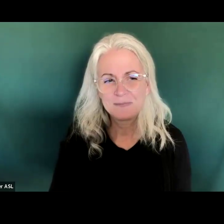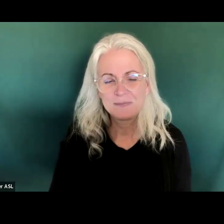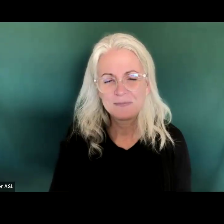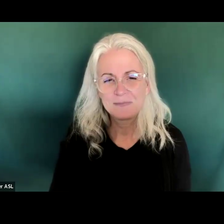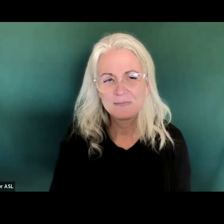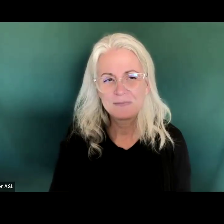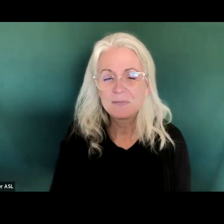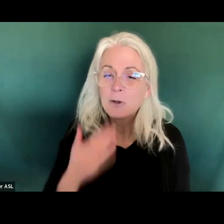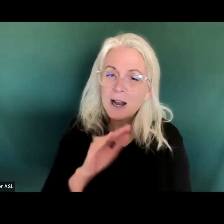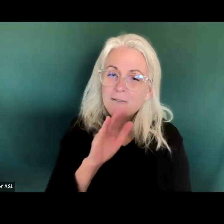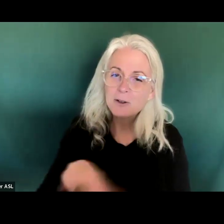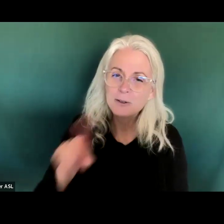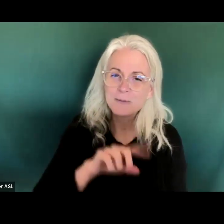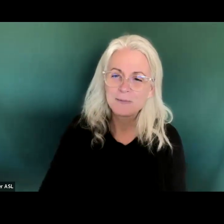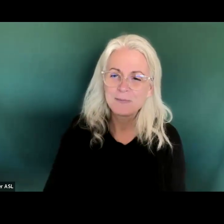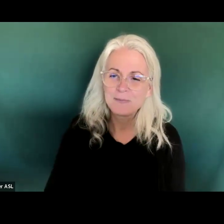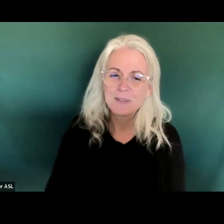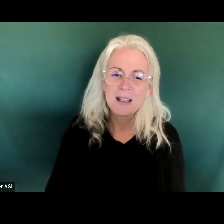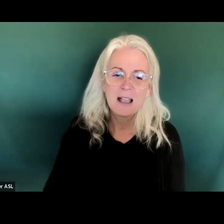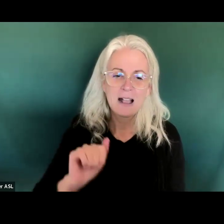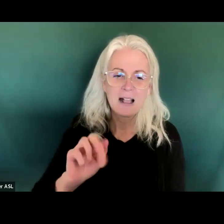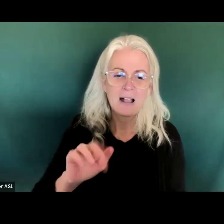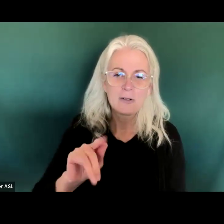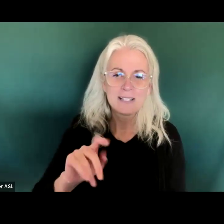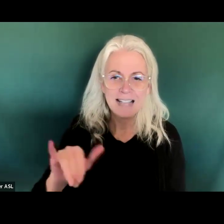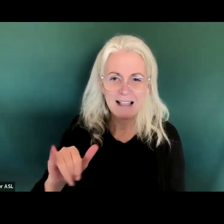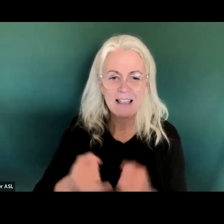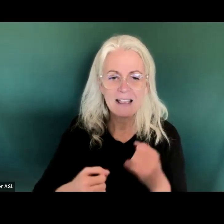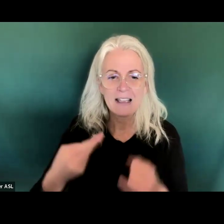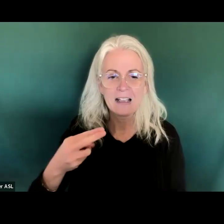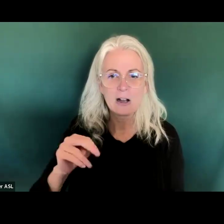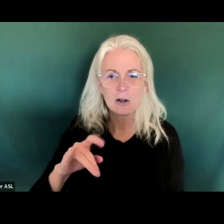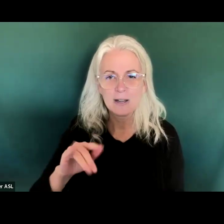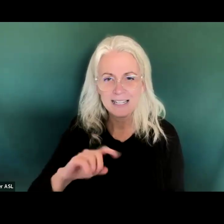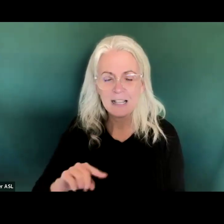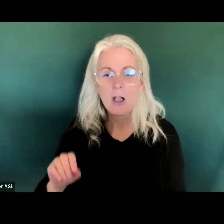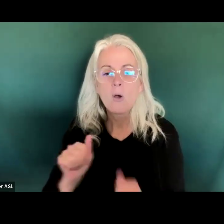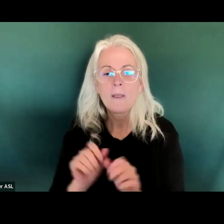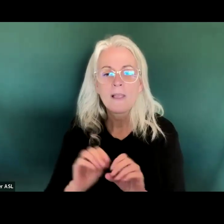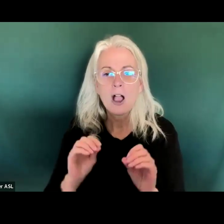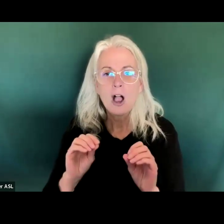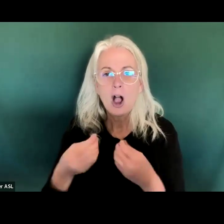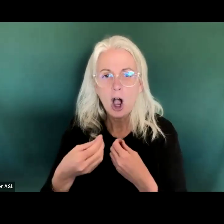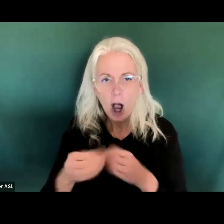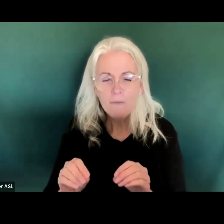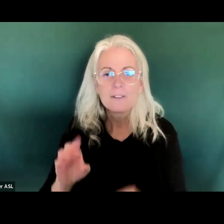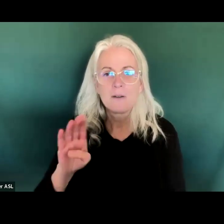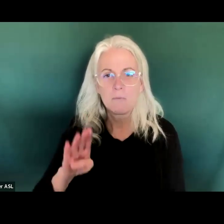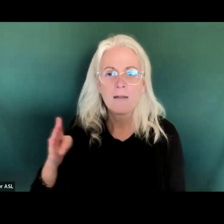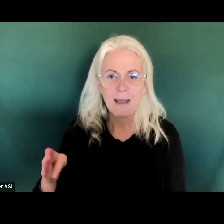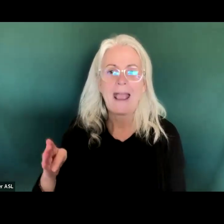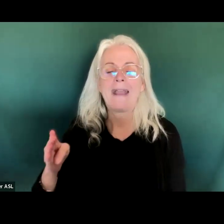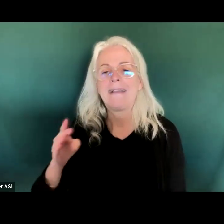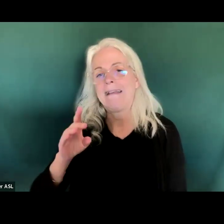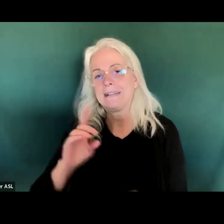All right. Good afternoon, everyone. Again, my name is Araceli Hernandez, Digital Inclusion Manager with the Office of Broadband and Digital Equity. Thank you all for